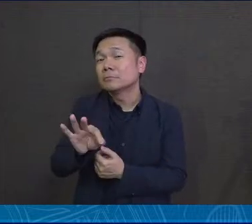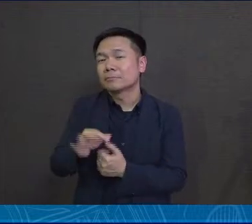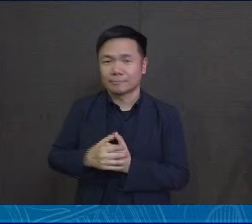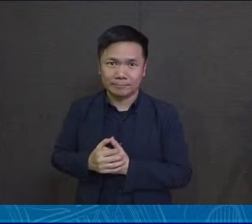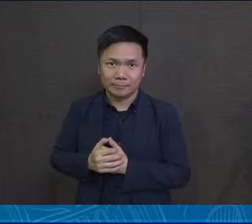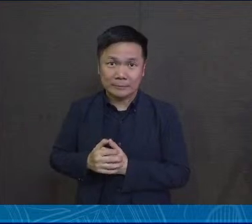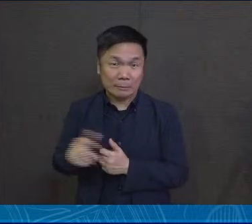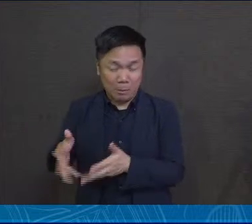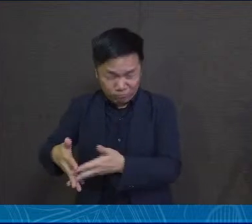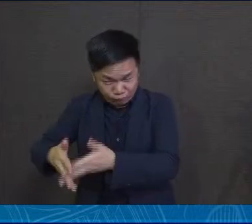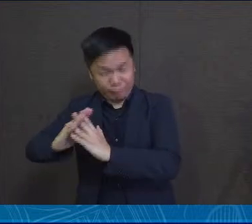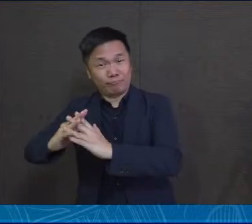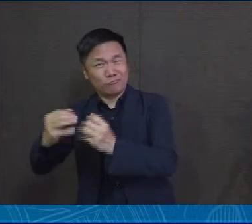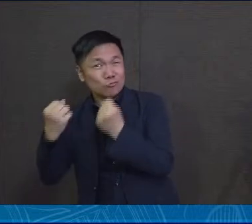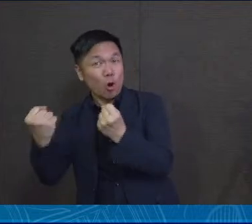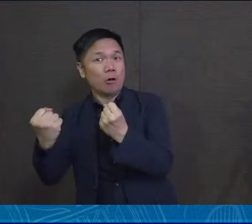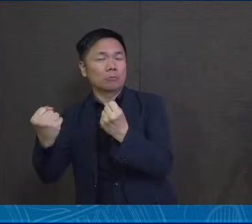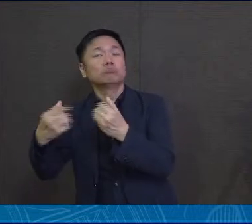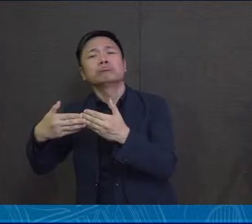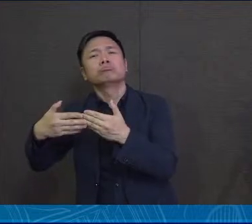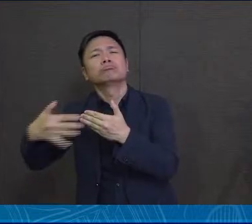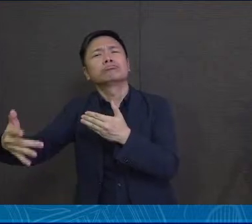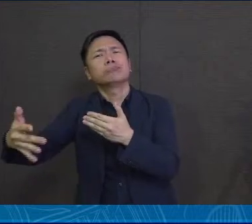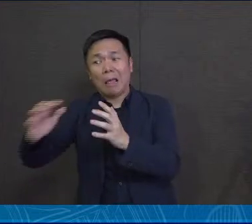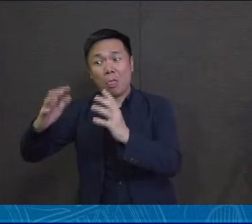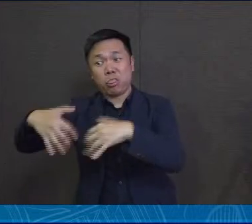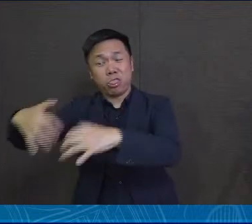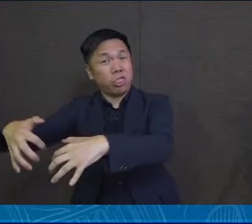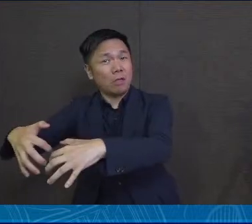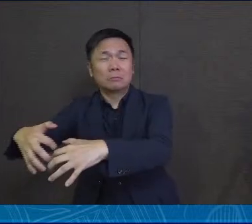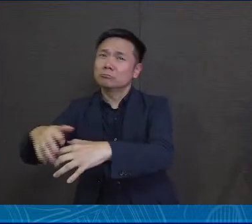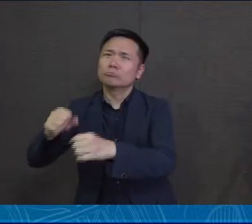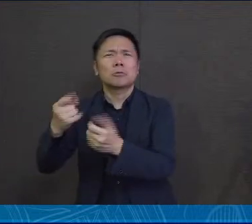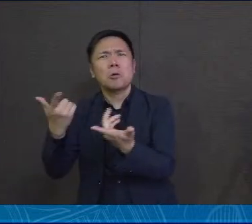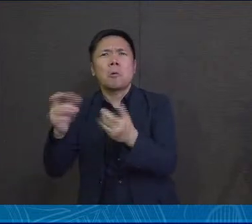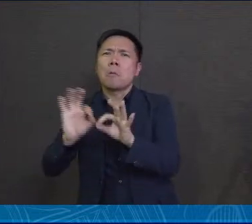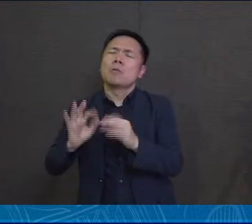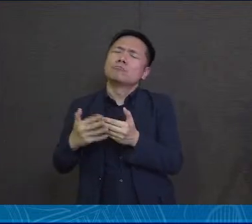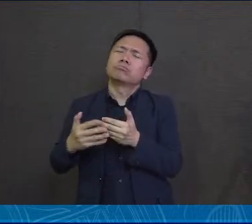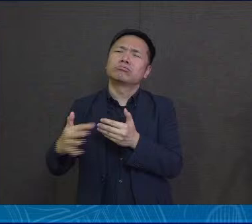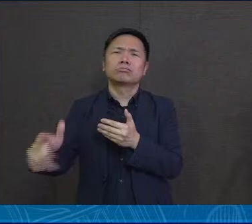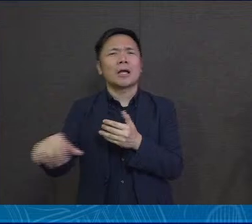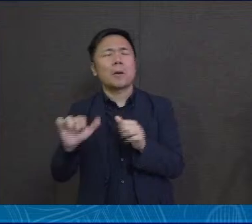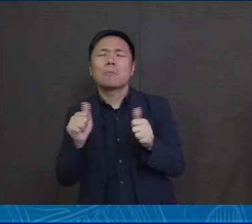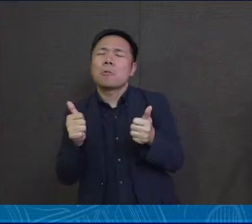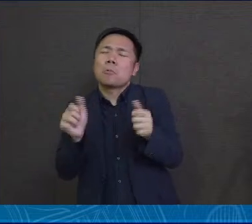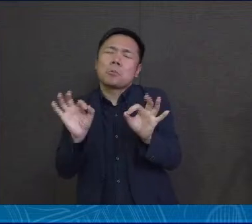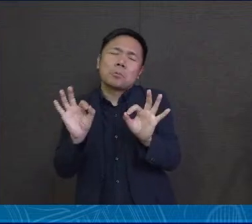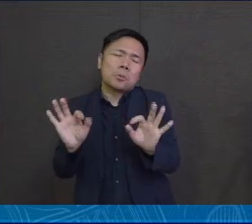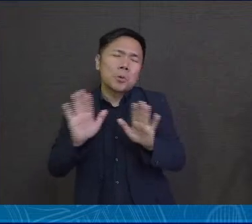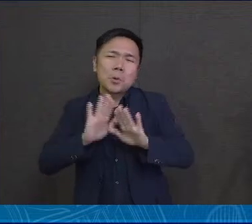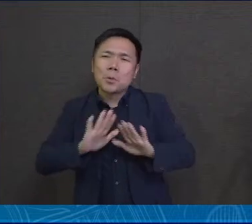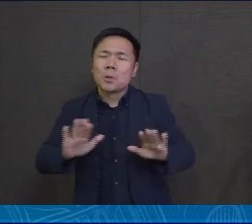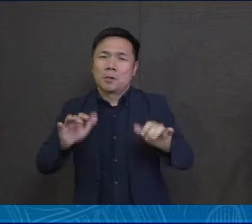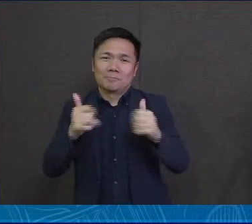less disasters, and there would be peaceful years. Then what happens?